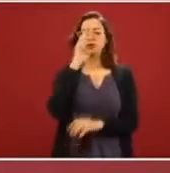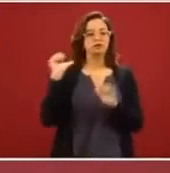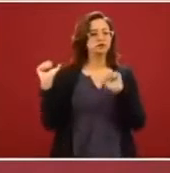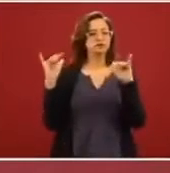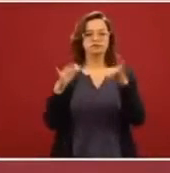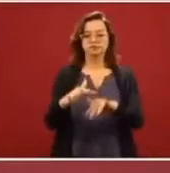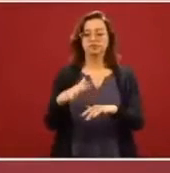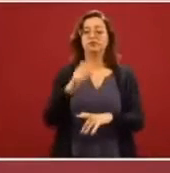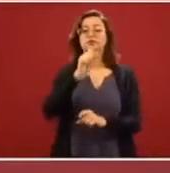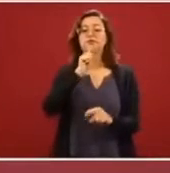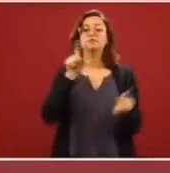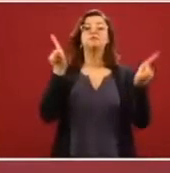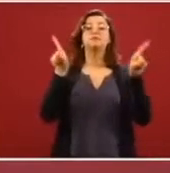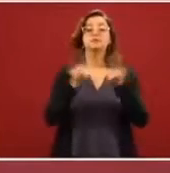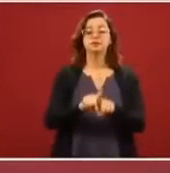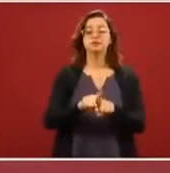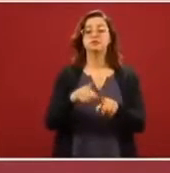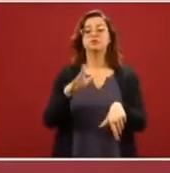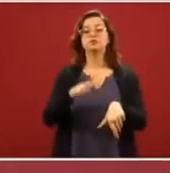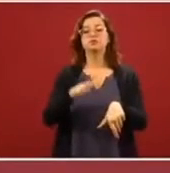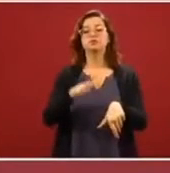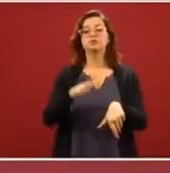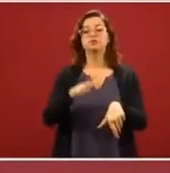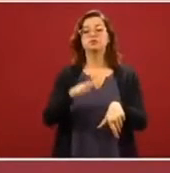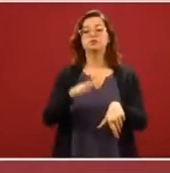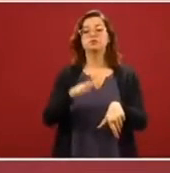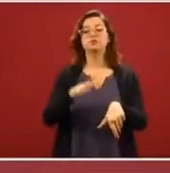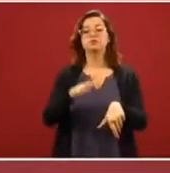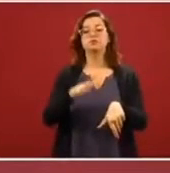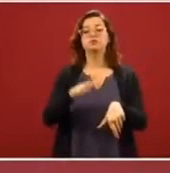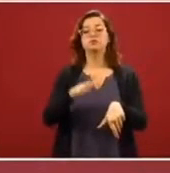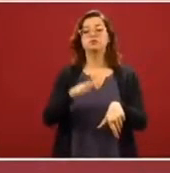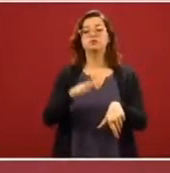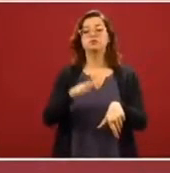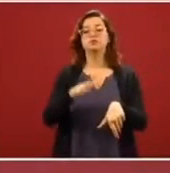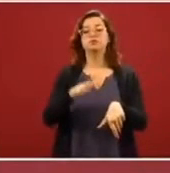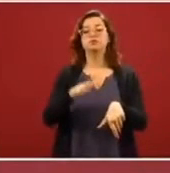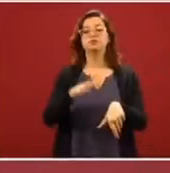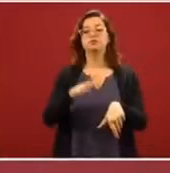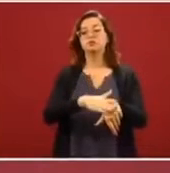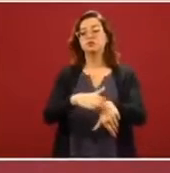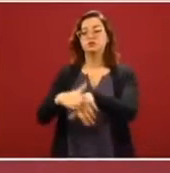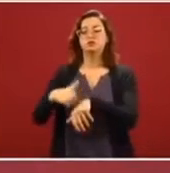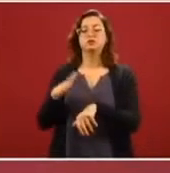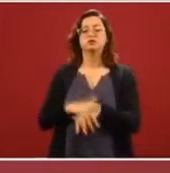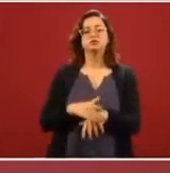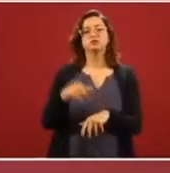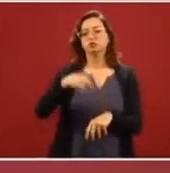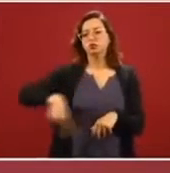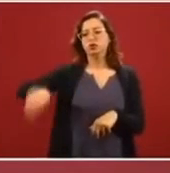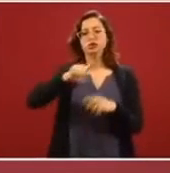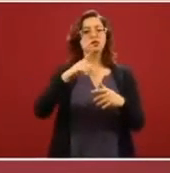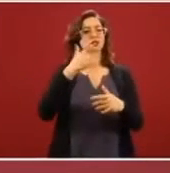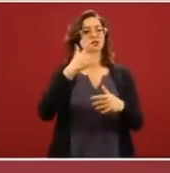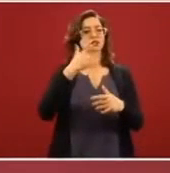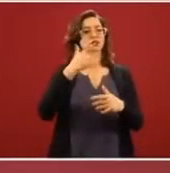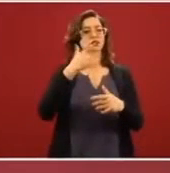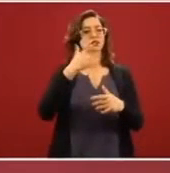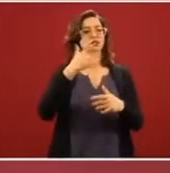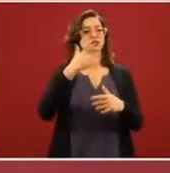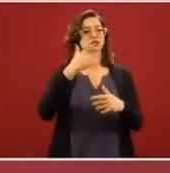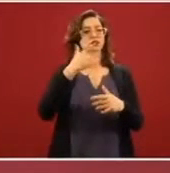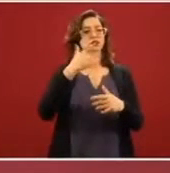mantenerse informadas e informados, and to keep informed, confiando, respetando,